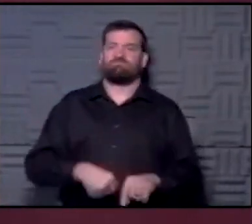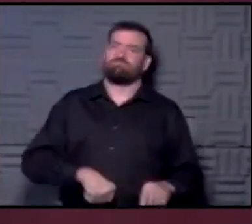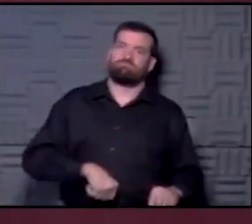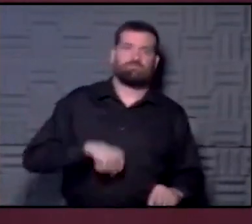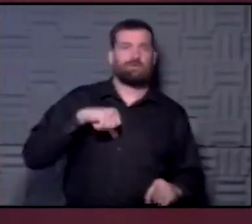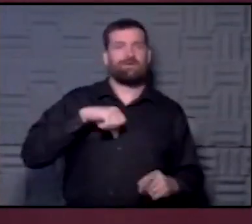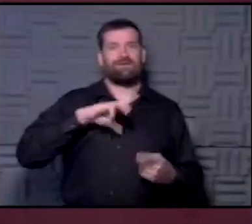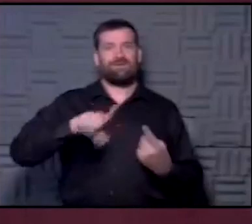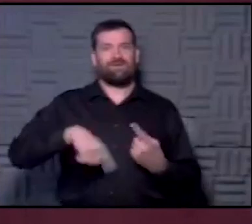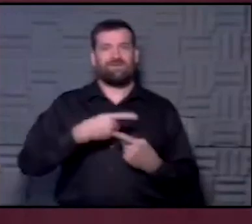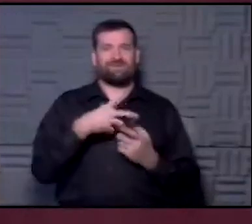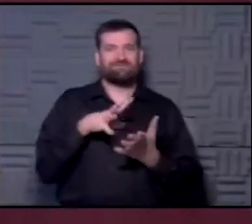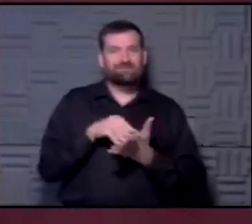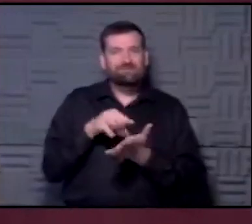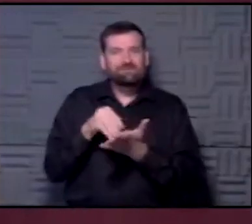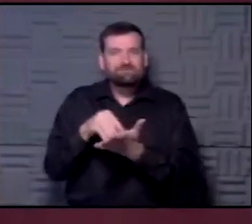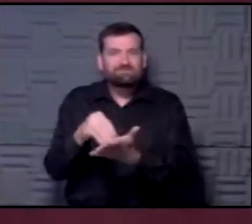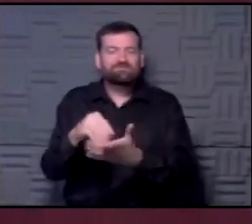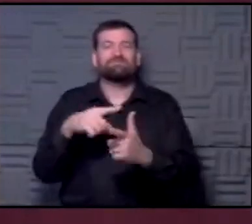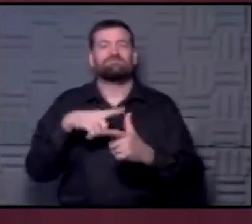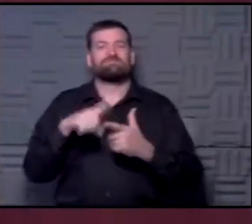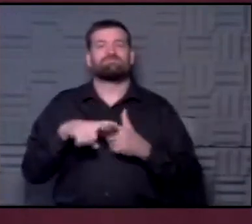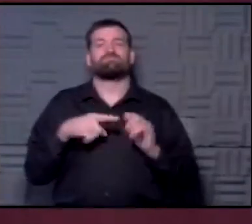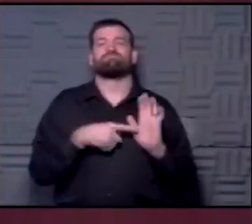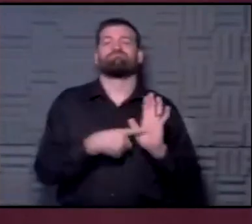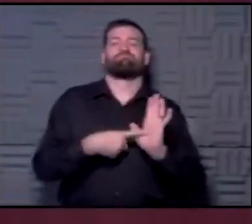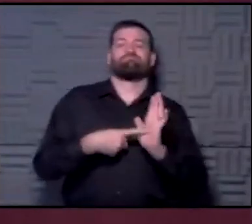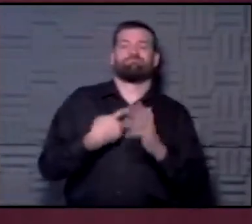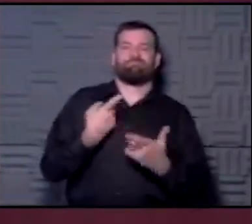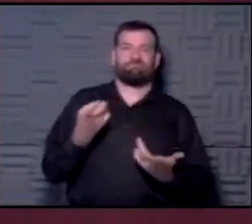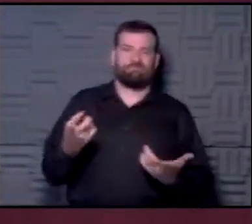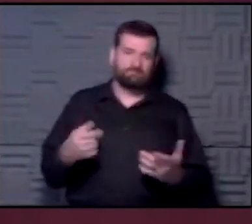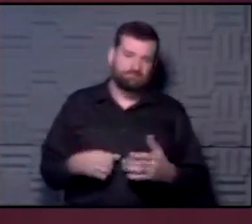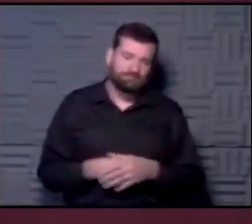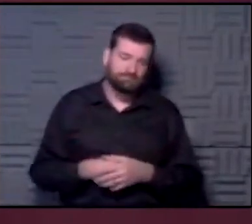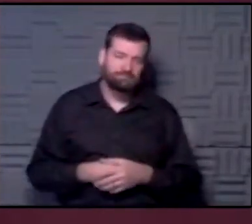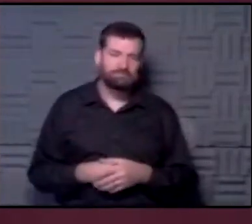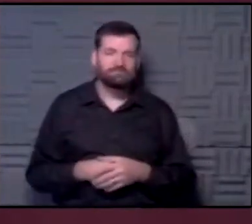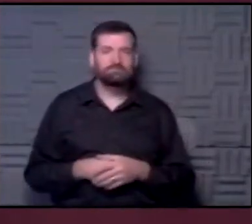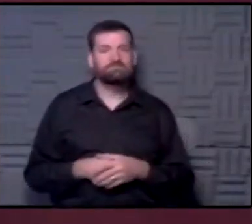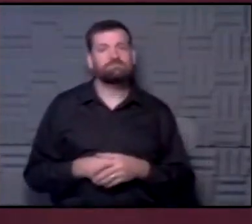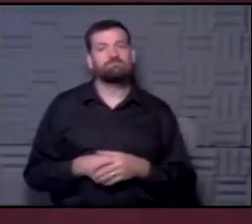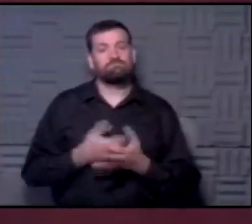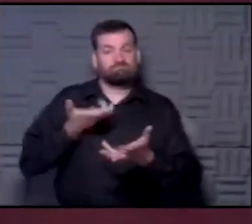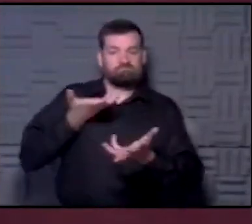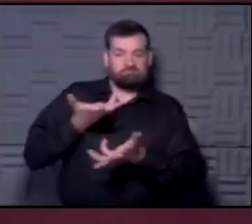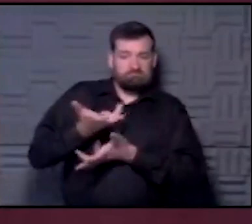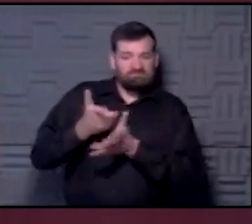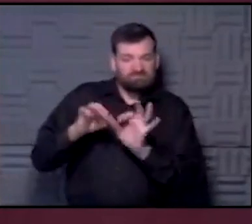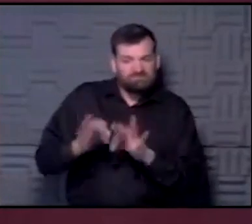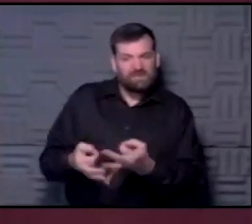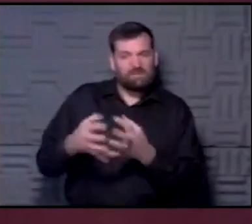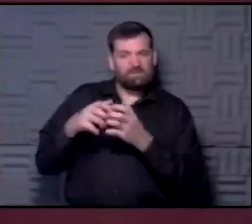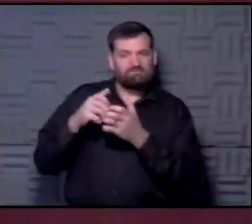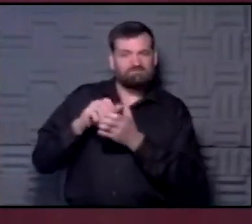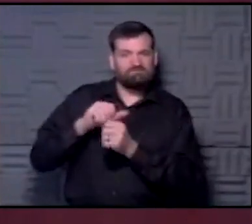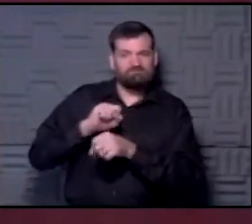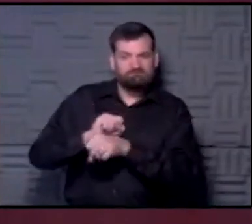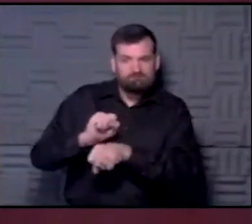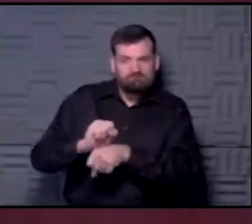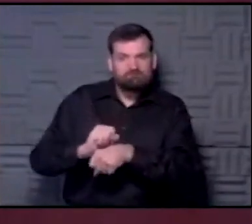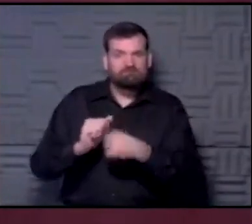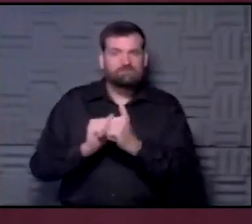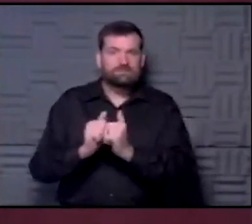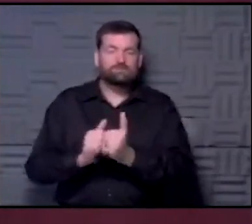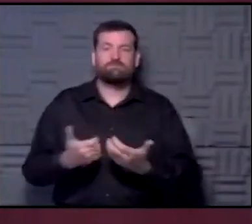when they learn something, and then they can kind of show you too. So I think working together as a family can be fun. Heck,